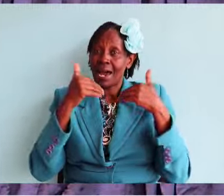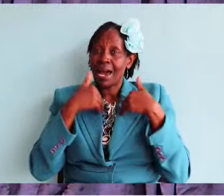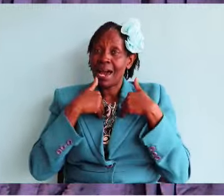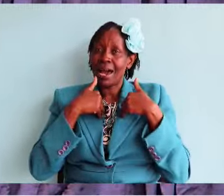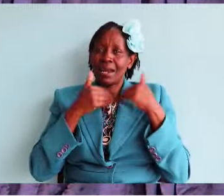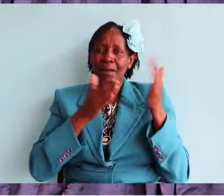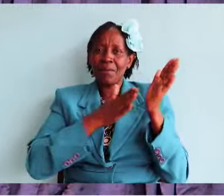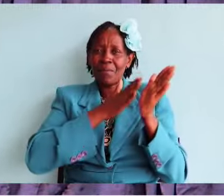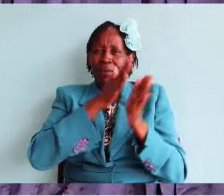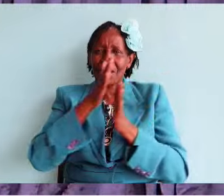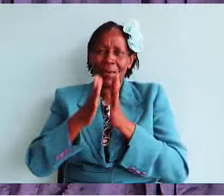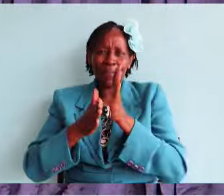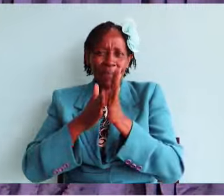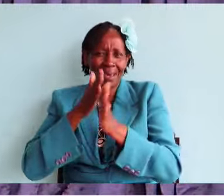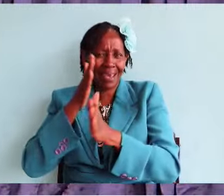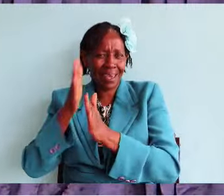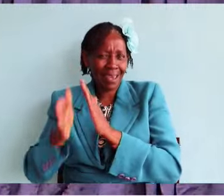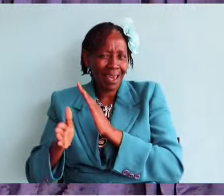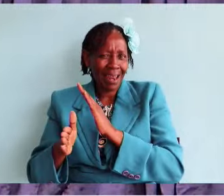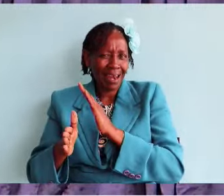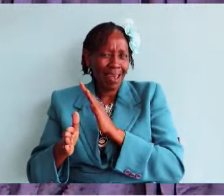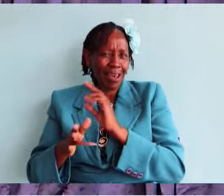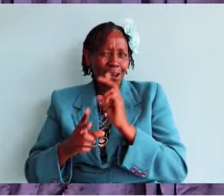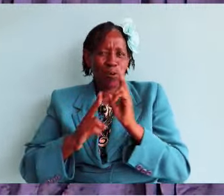32,000 men to take into this battle.